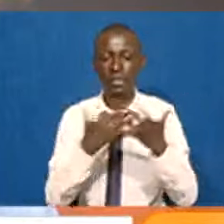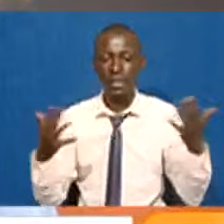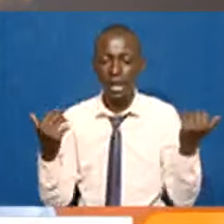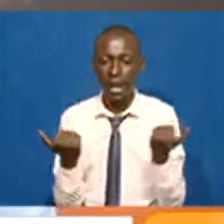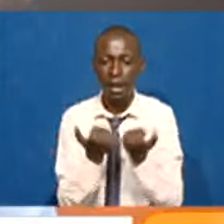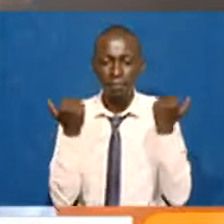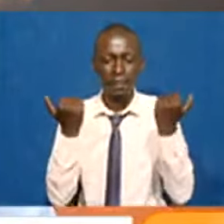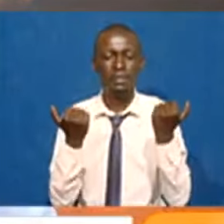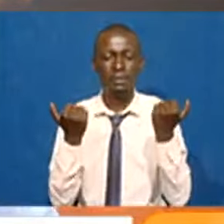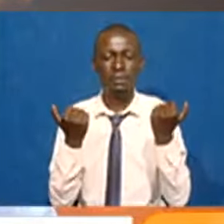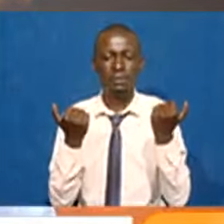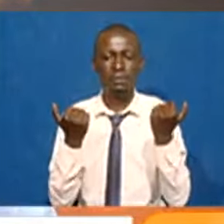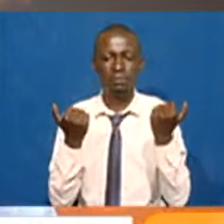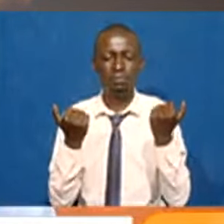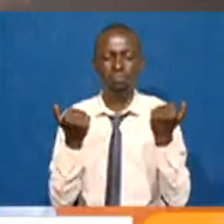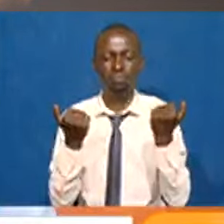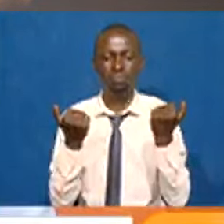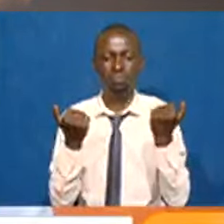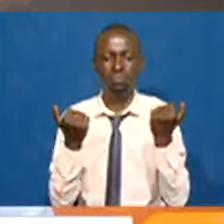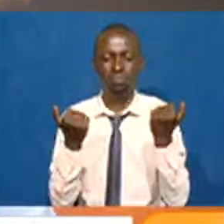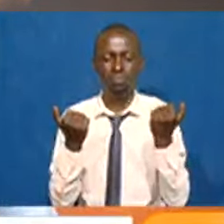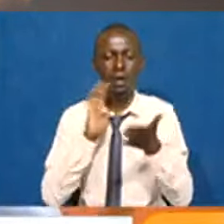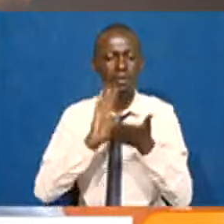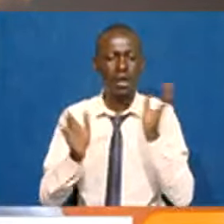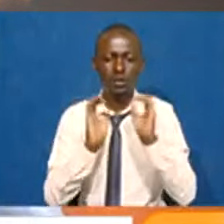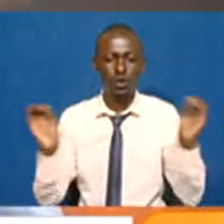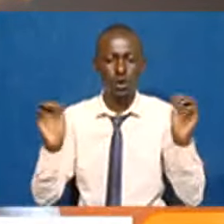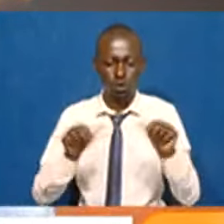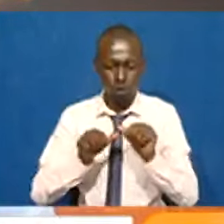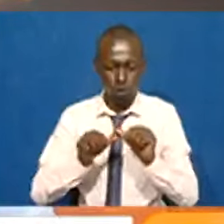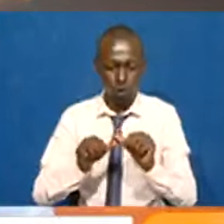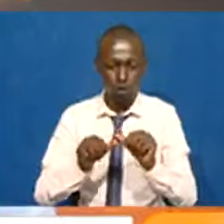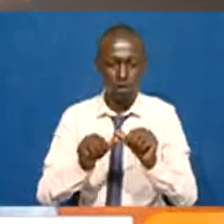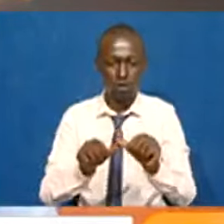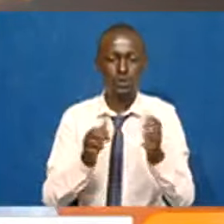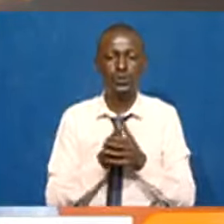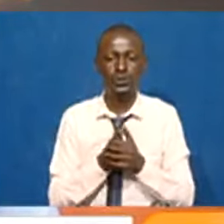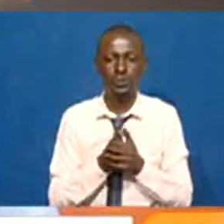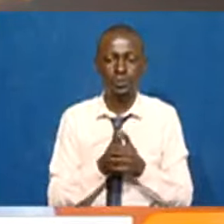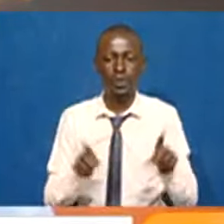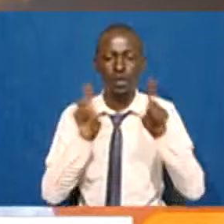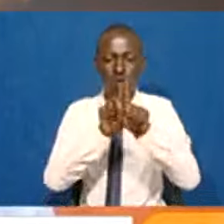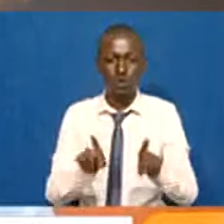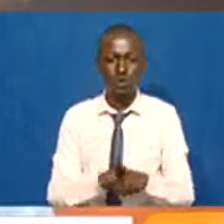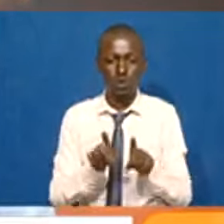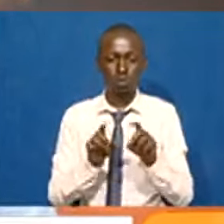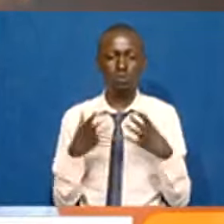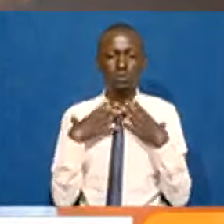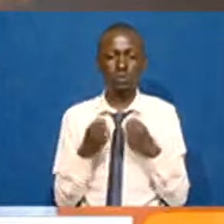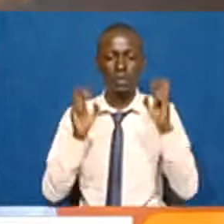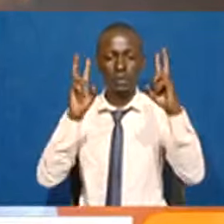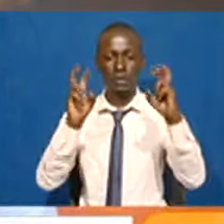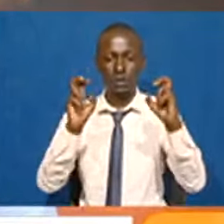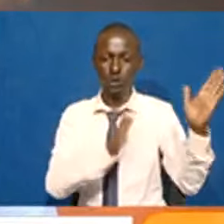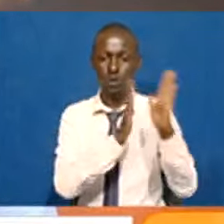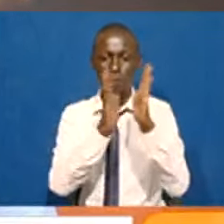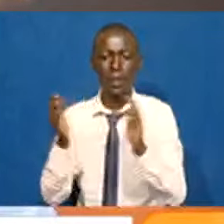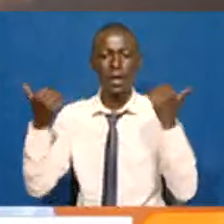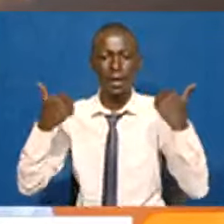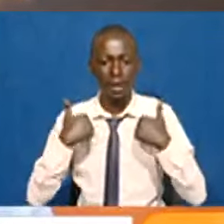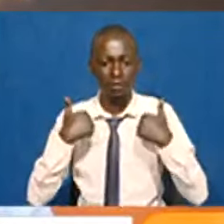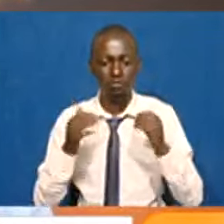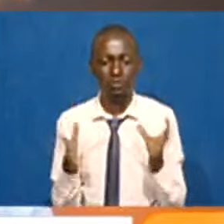want something that is sustainable. Okay. And we are taking our time. Also the issue of health, we have the plan. And health is very,